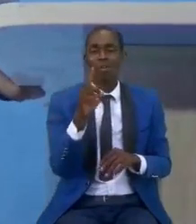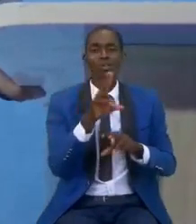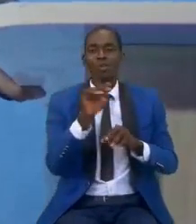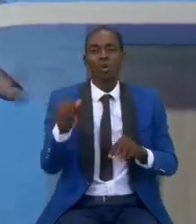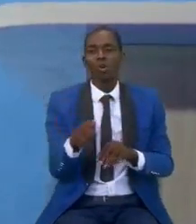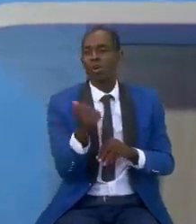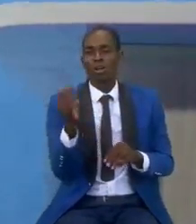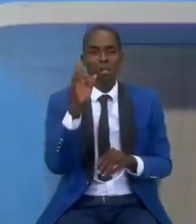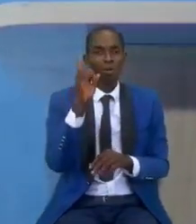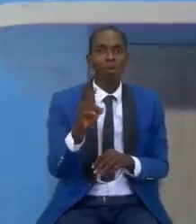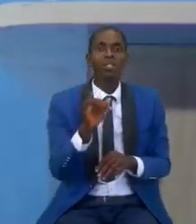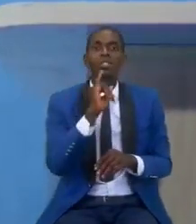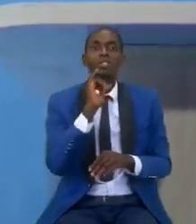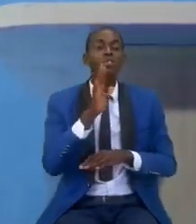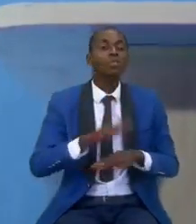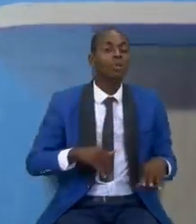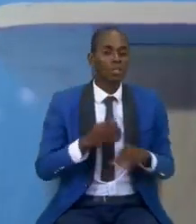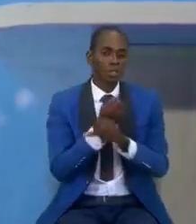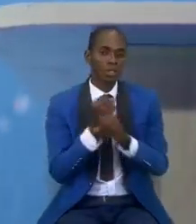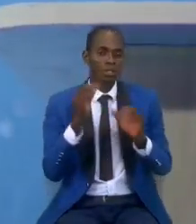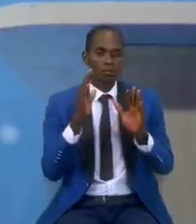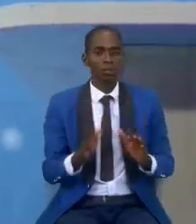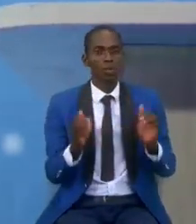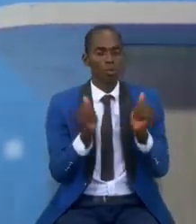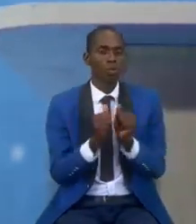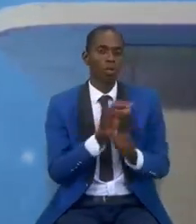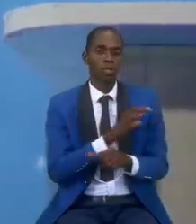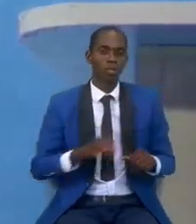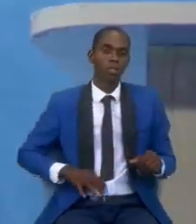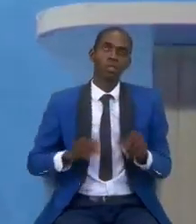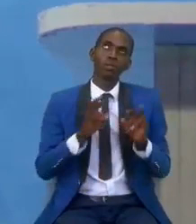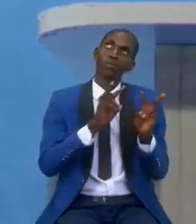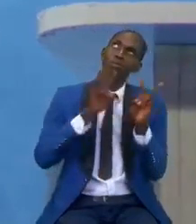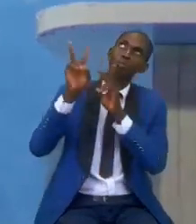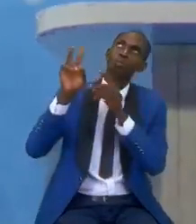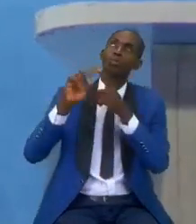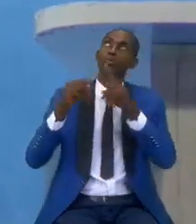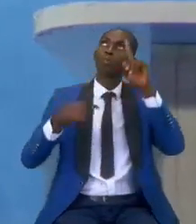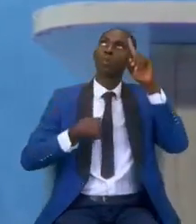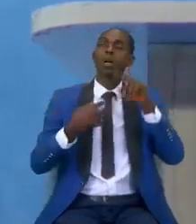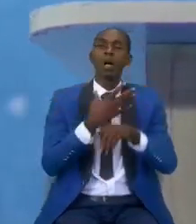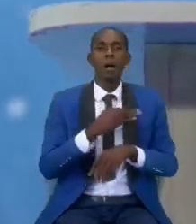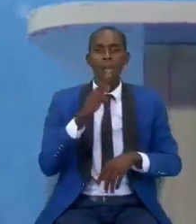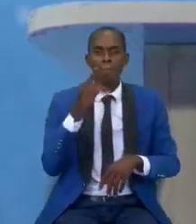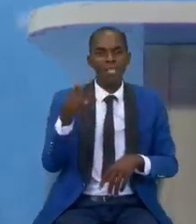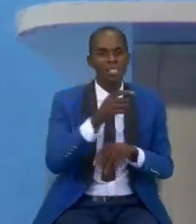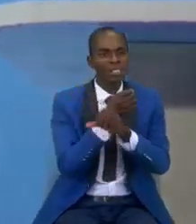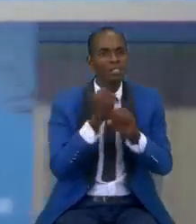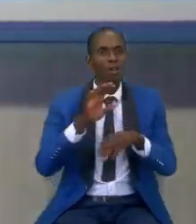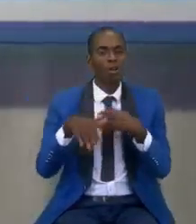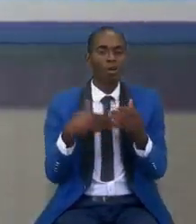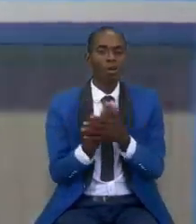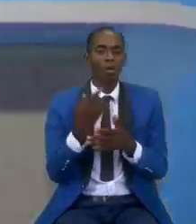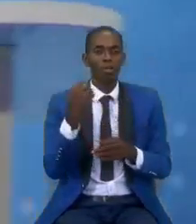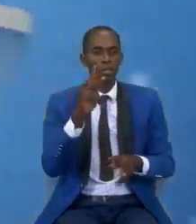unto me and be ye saved, all the ends of the earth, for I am God and there is none else. You